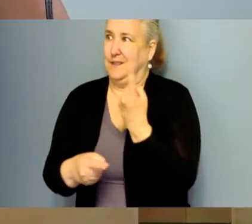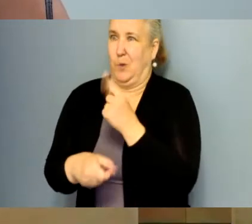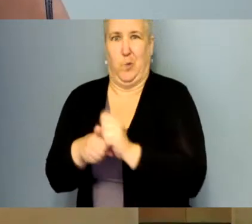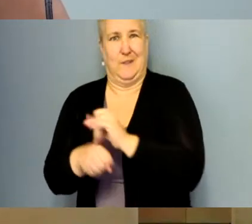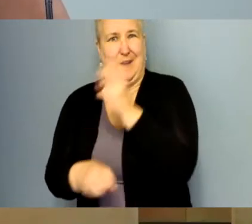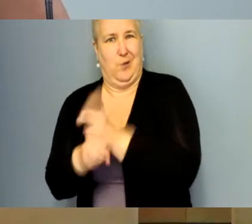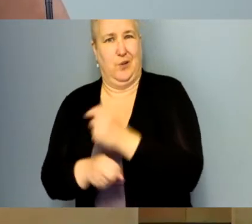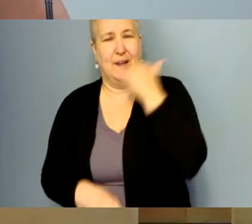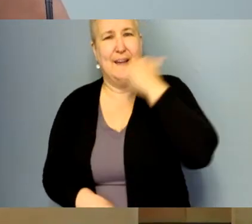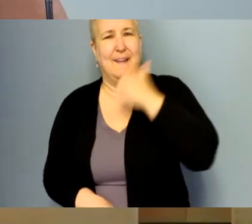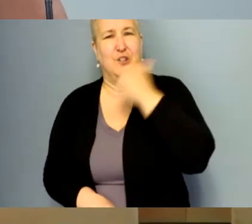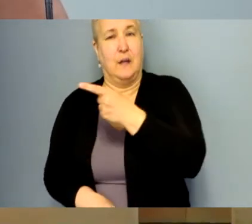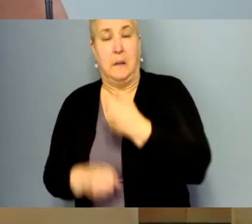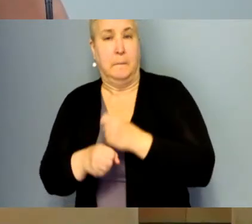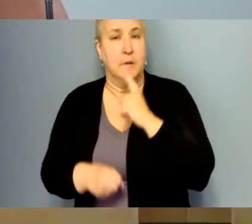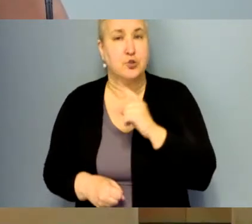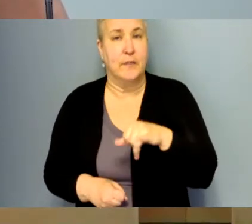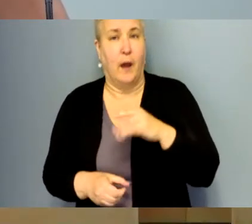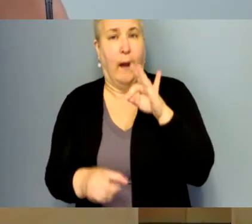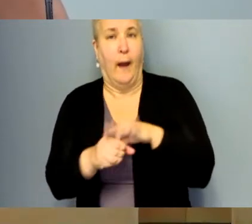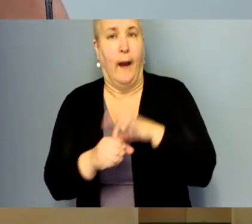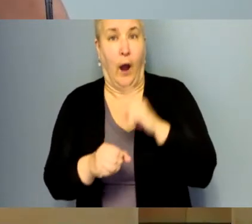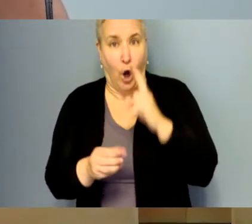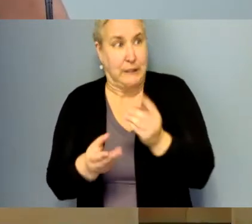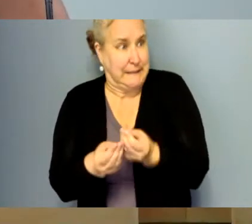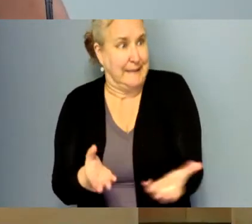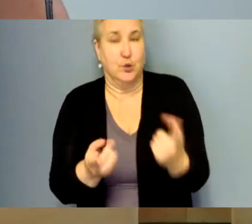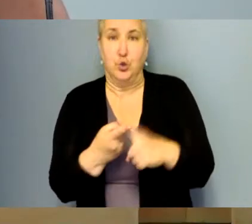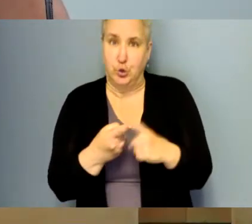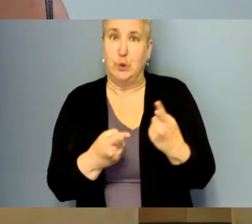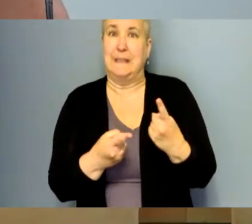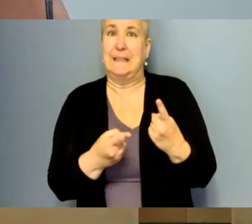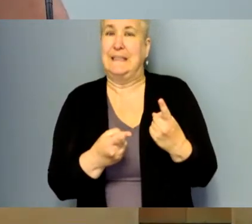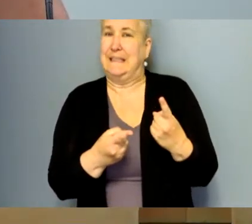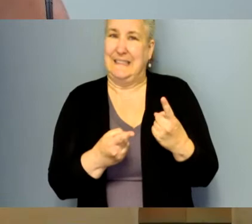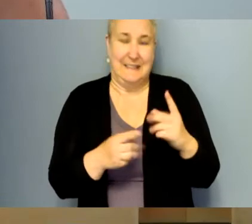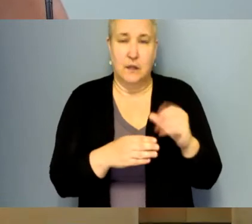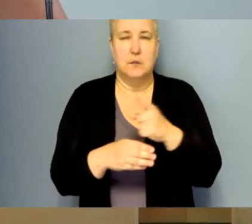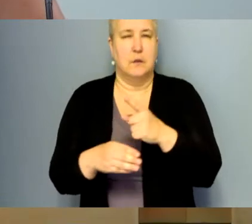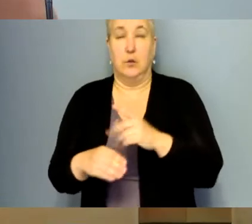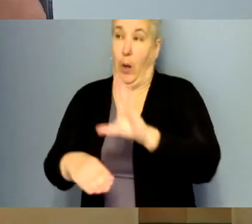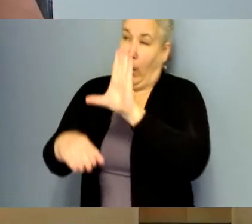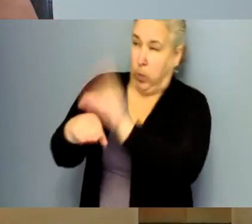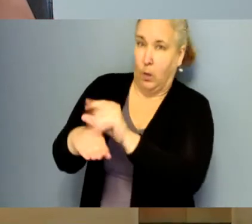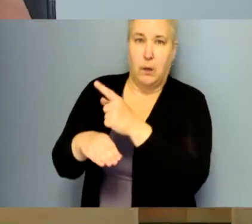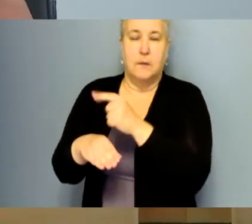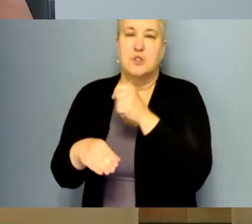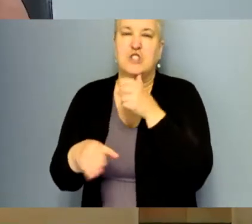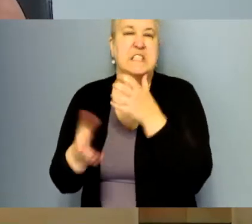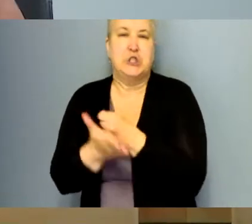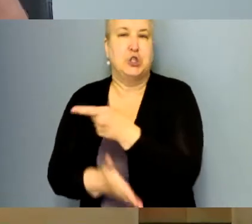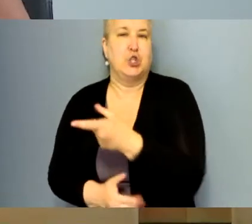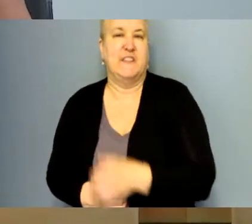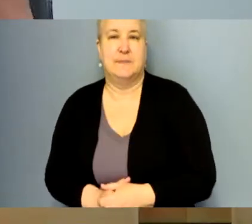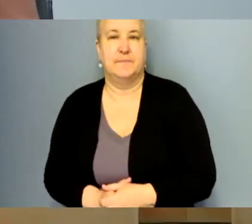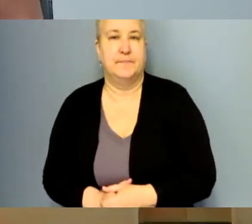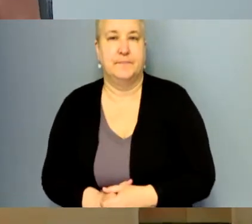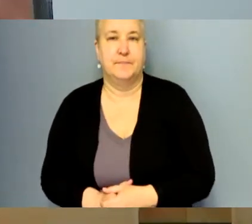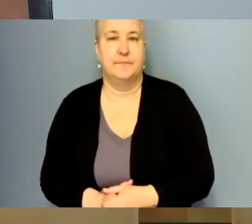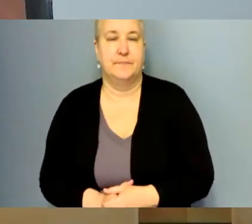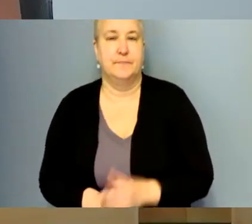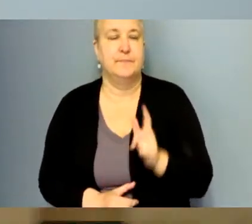every day to make sure that elections are delivered to disparage them, and she doesn't deserve it. Thank you. Well said.